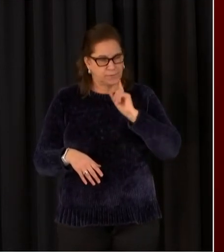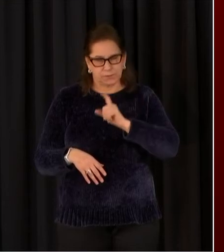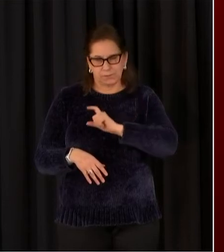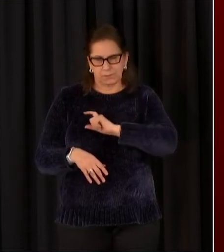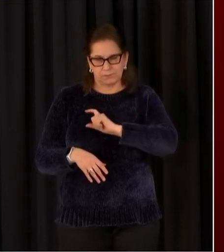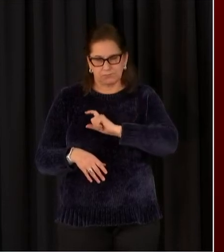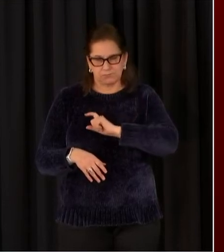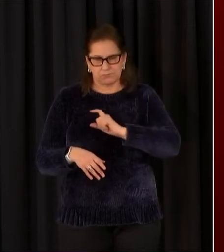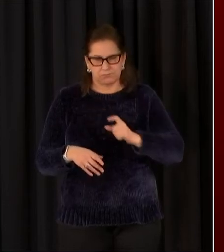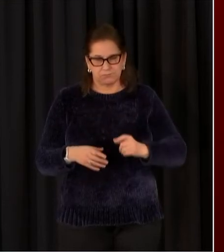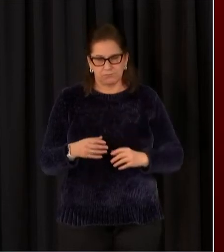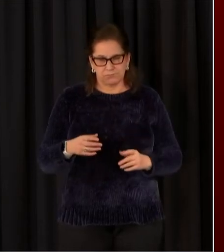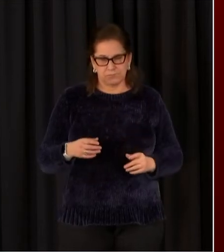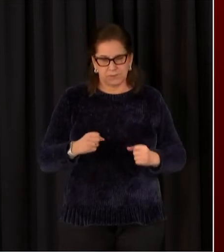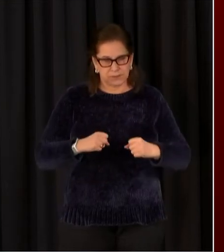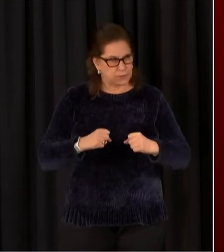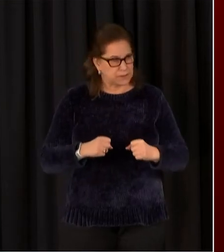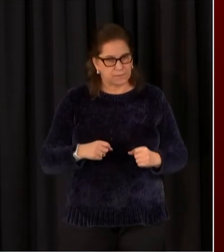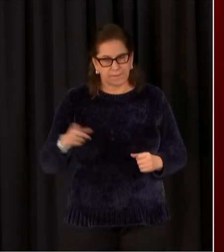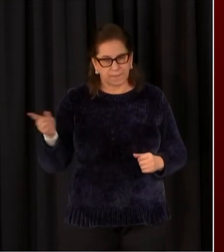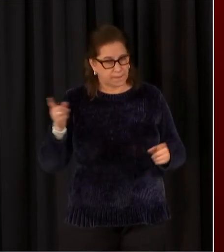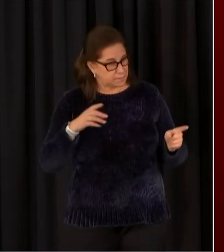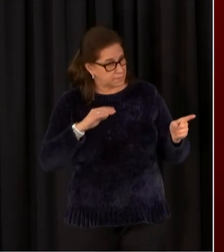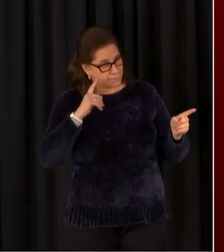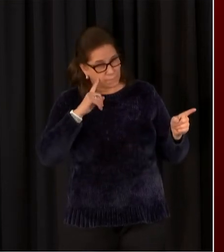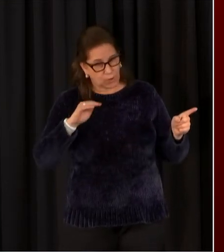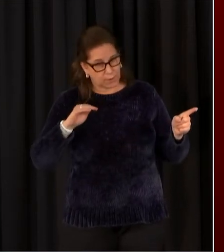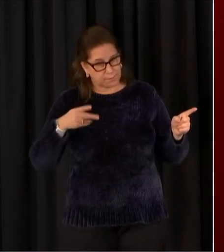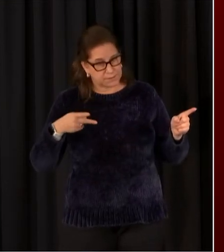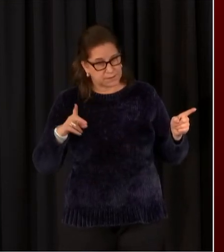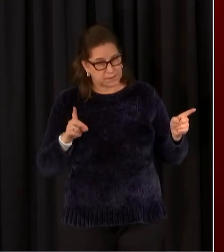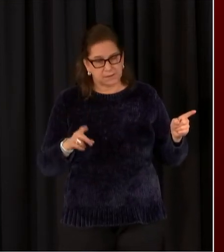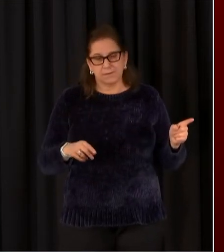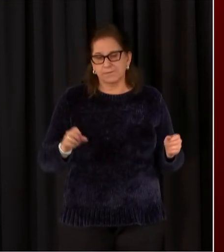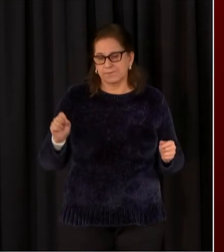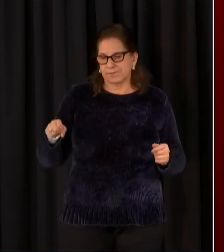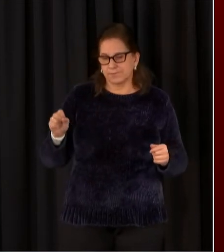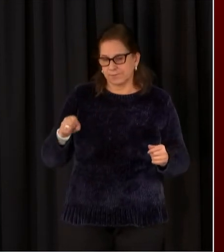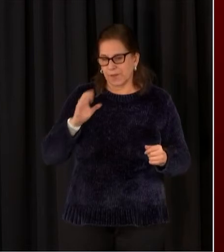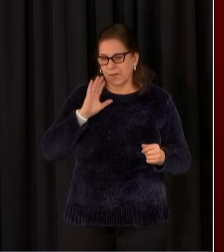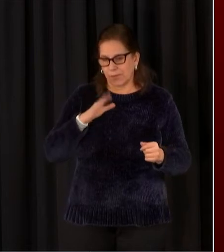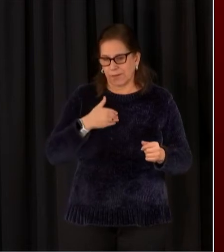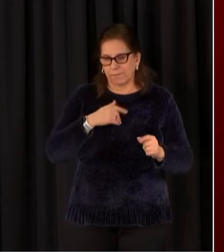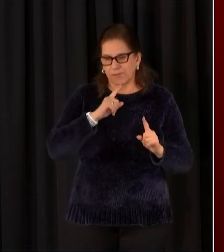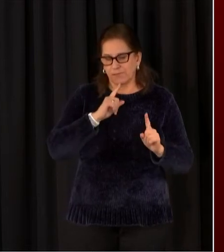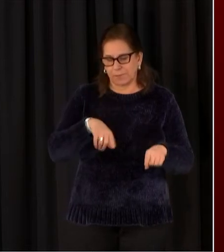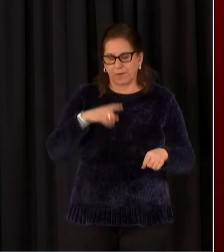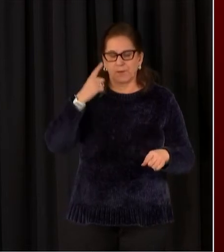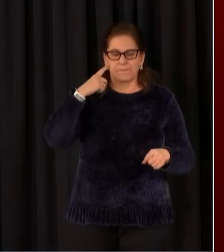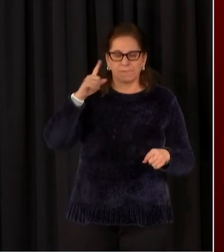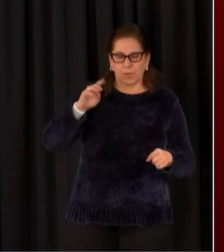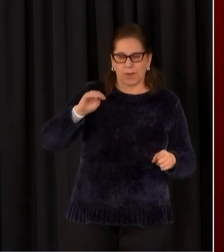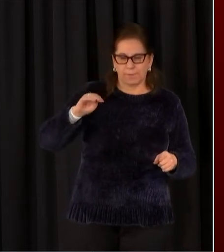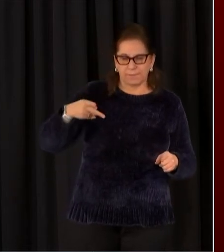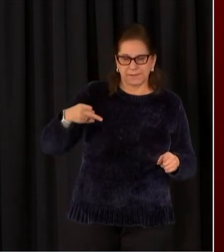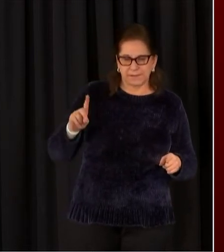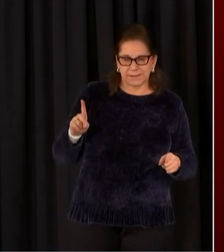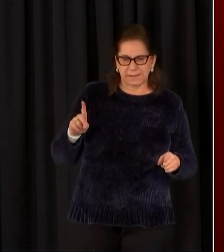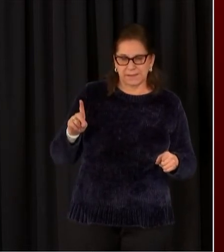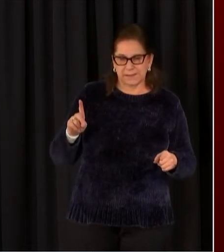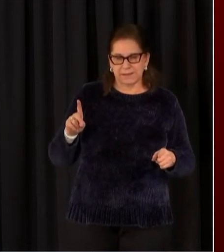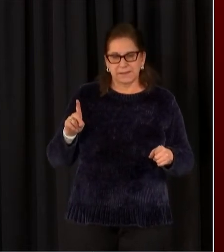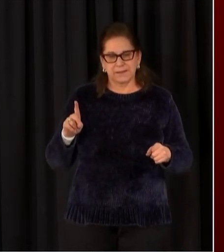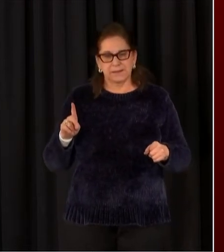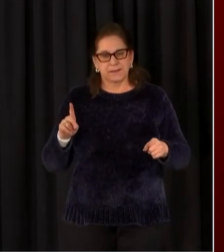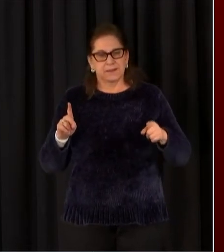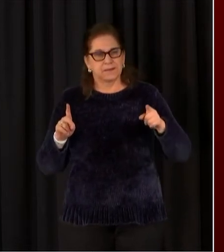doing the one for the MPD? Or will you guys be having your own, I should say? Yeah, we'll be doing one for MPD, but even at a greater level, I'm sure